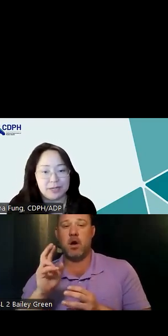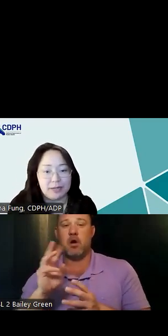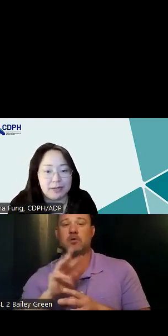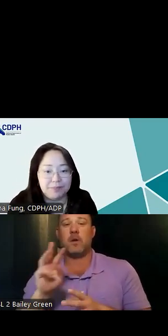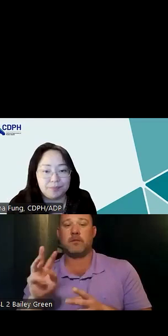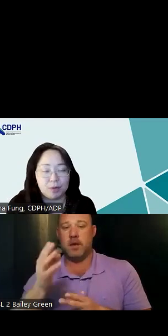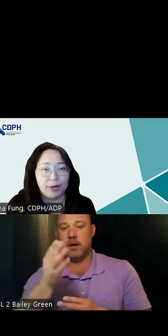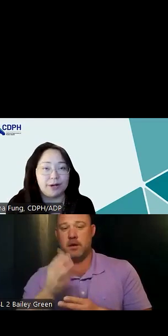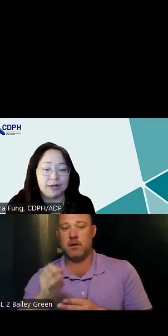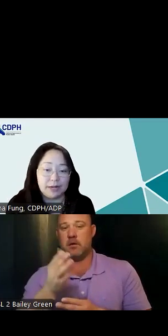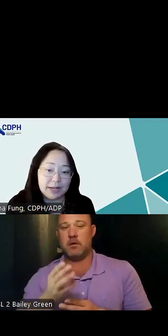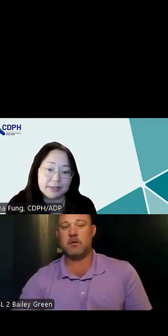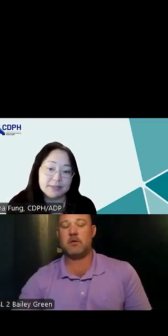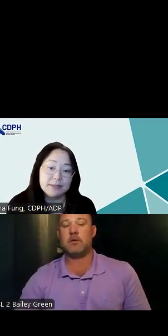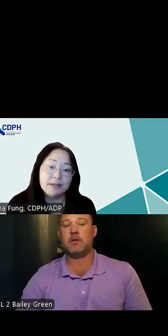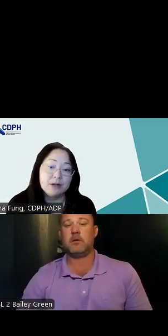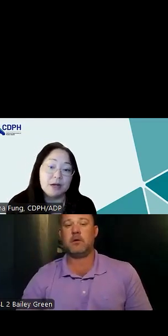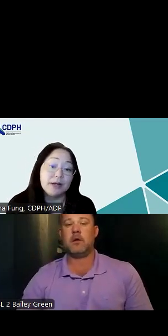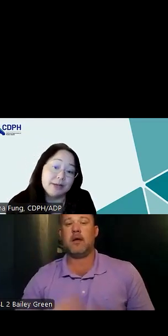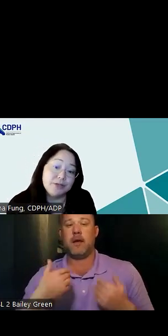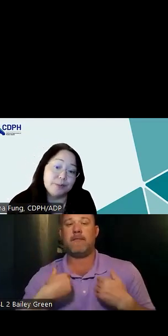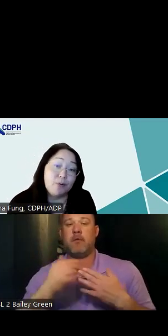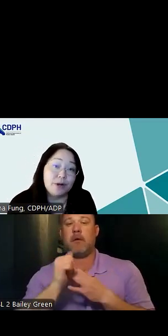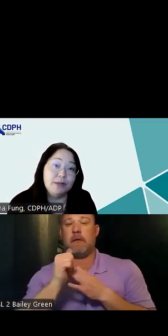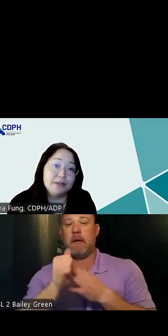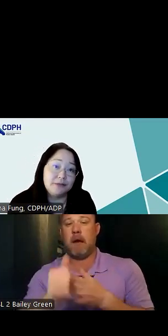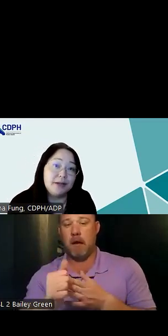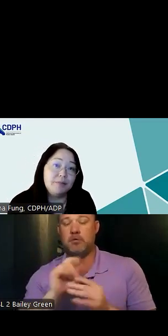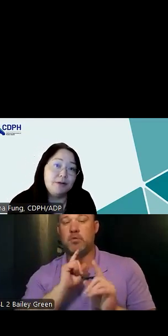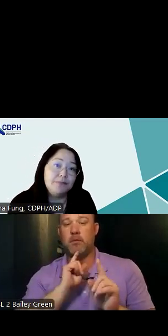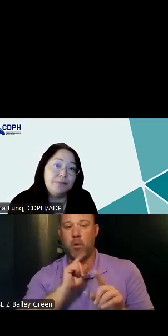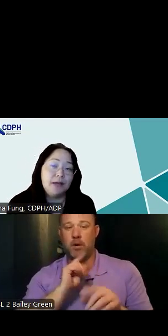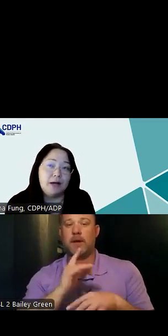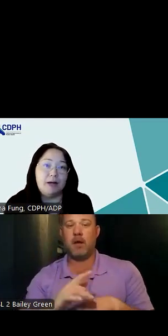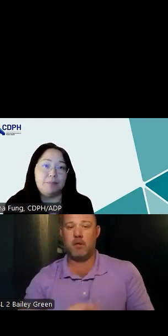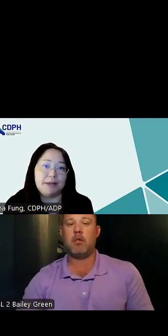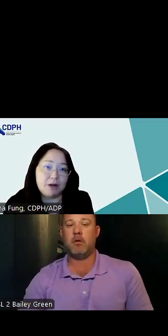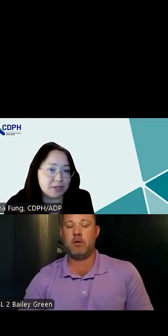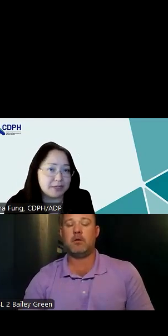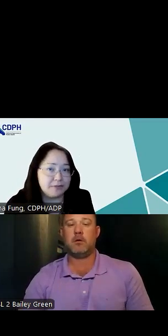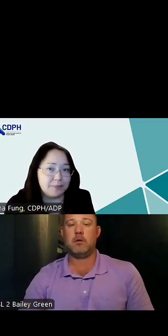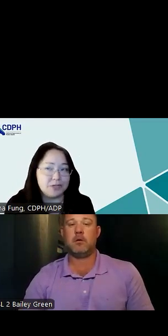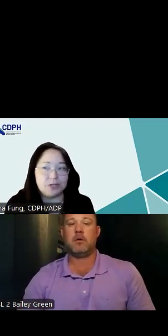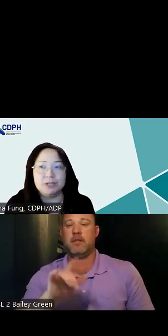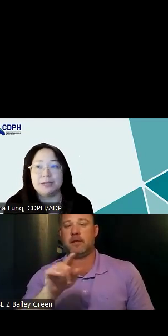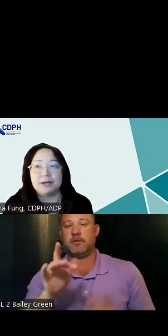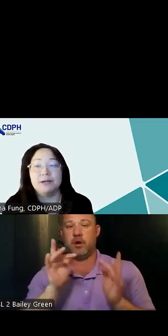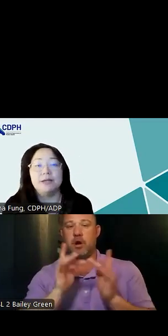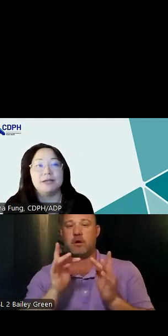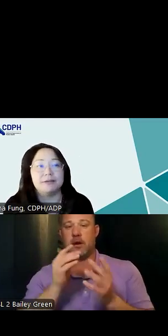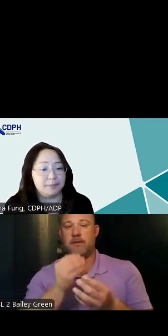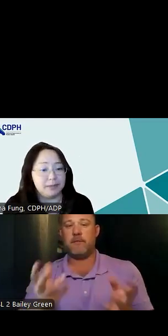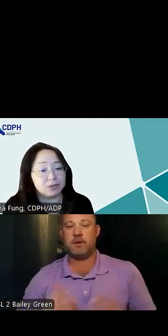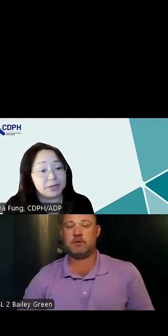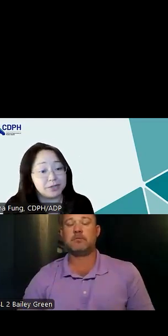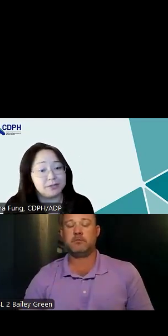webpage, where a guide to reporting is available, and their contact information is there